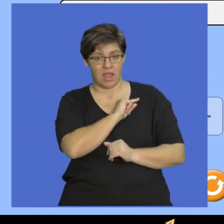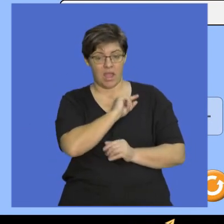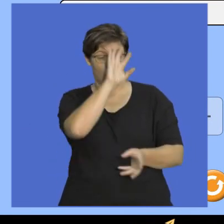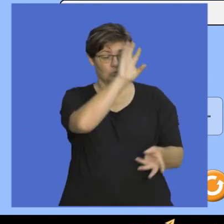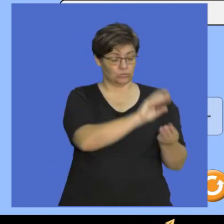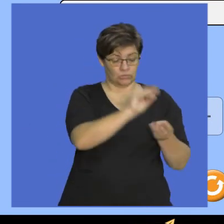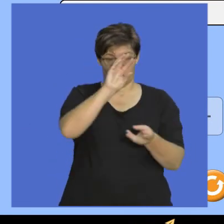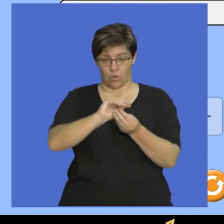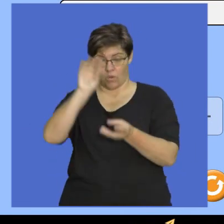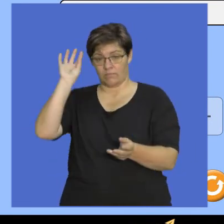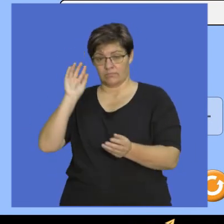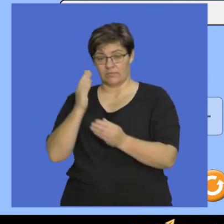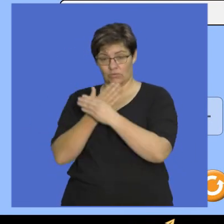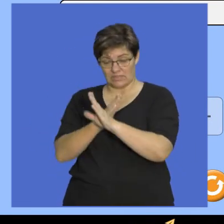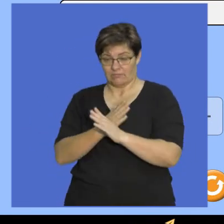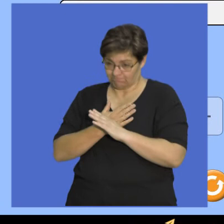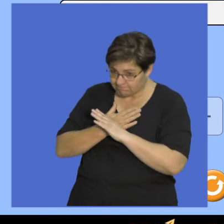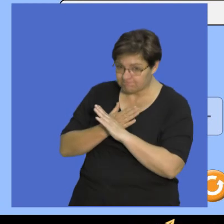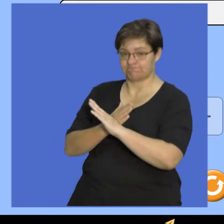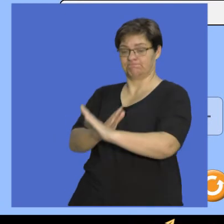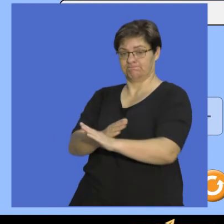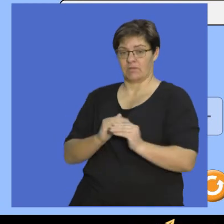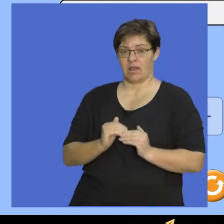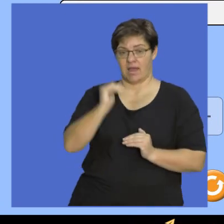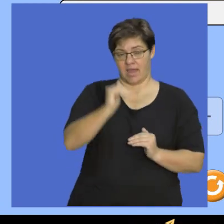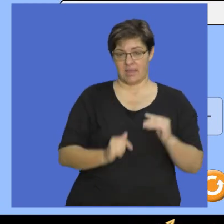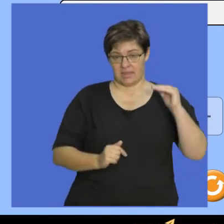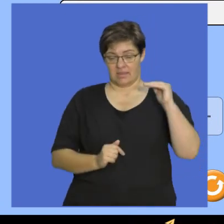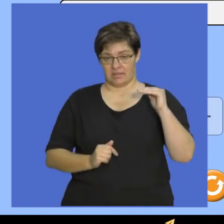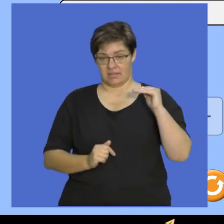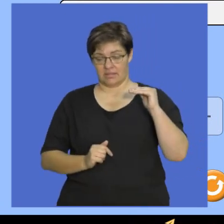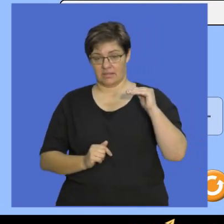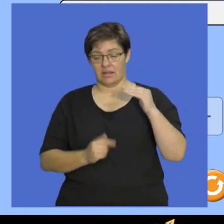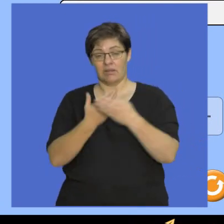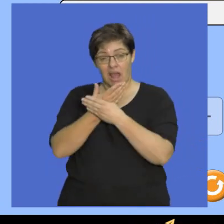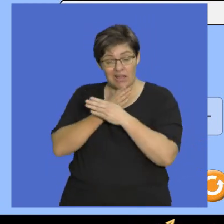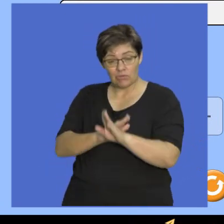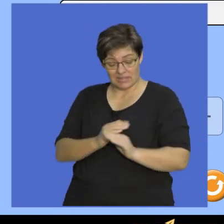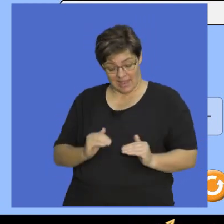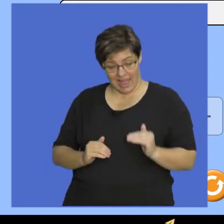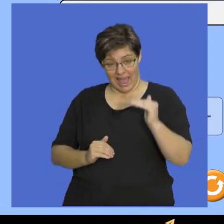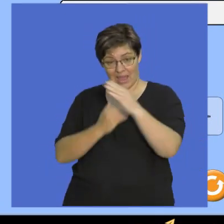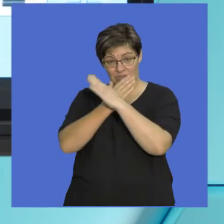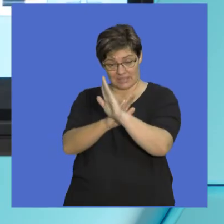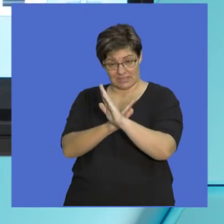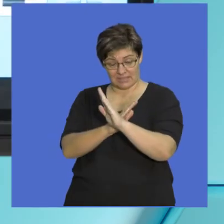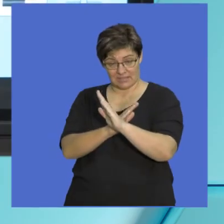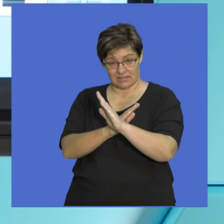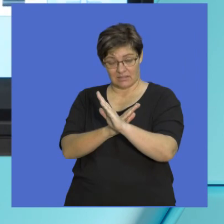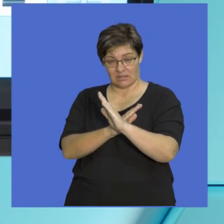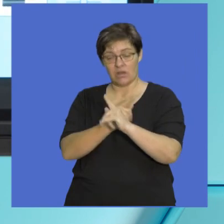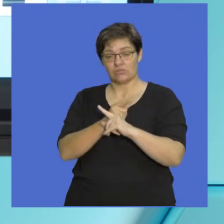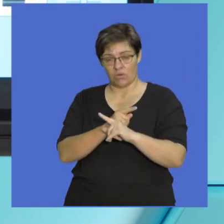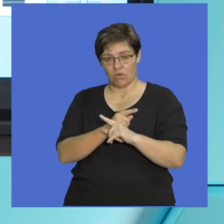the total resistance in the circuit has increased. So if we increase the total resistance in the circuit, effectively we